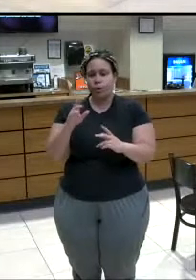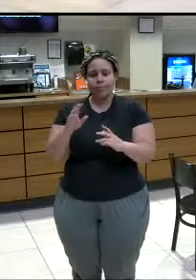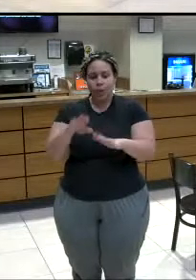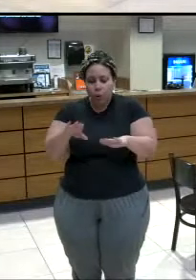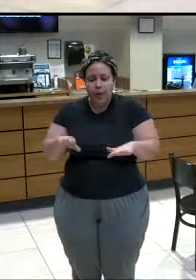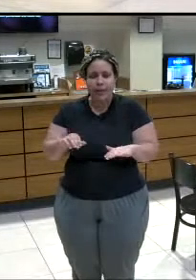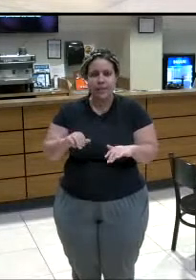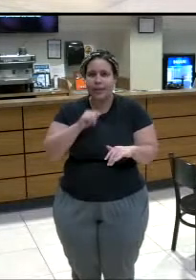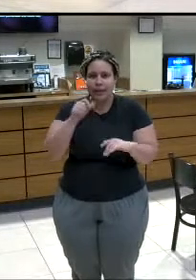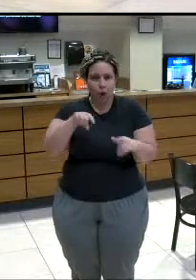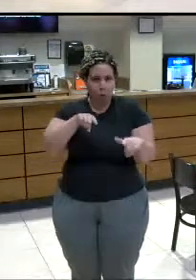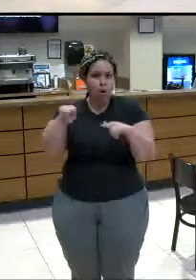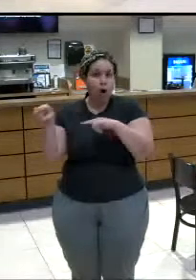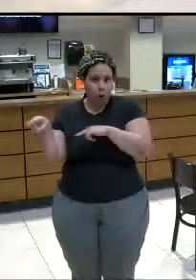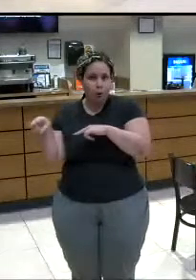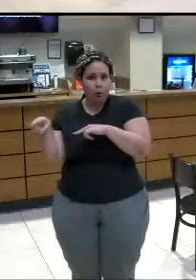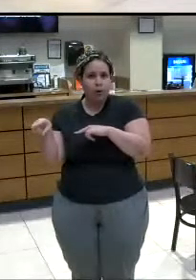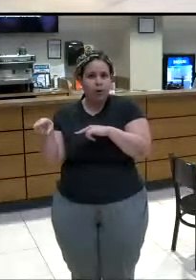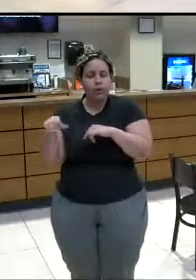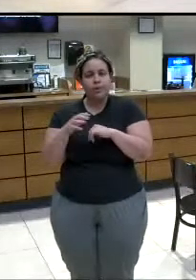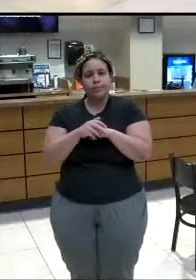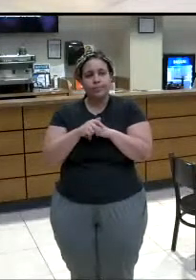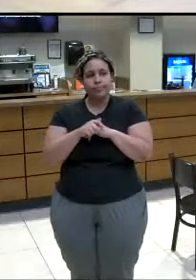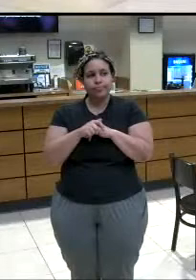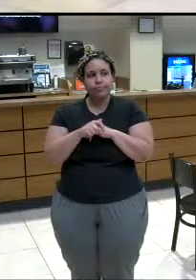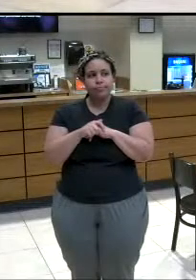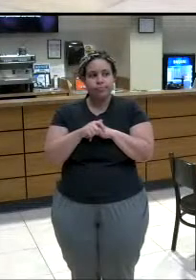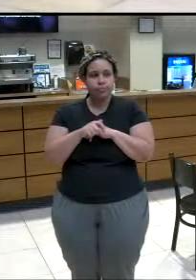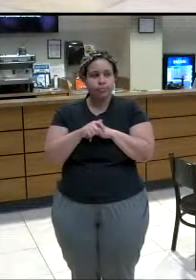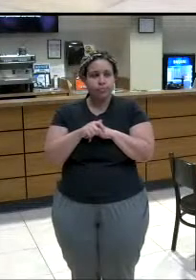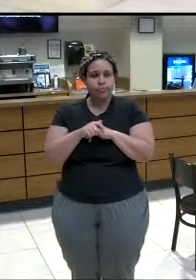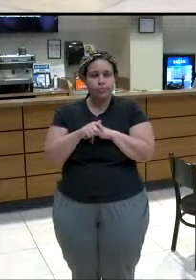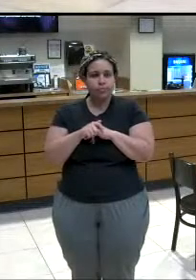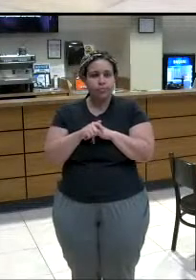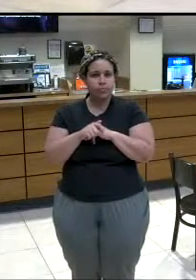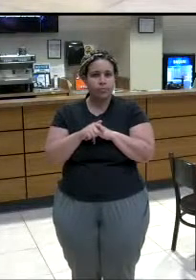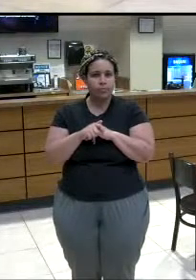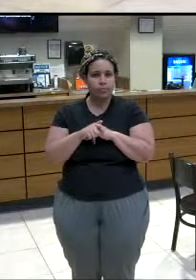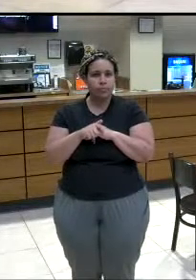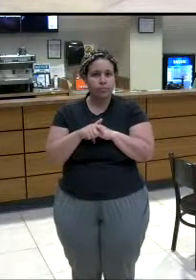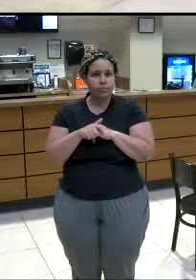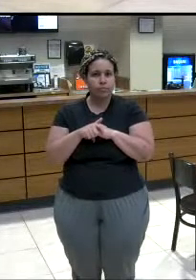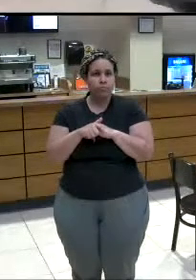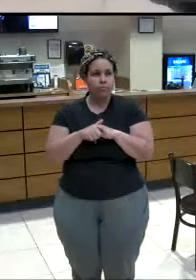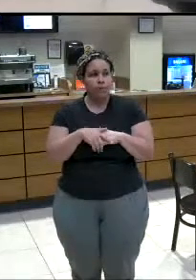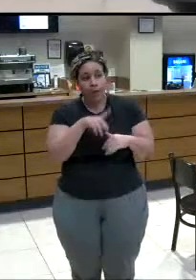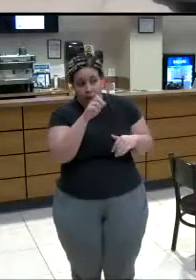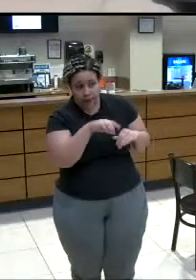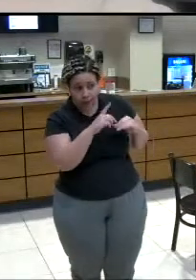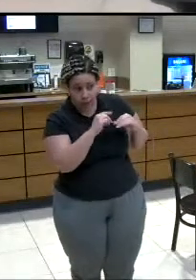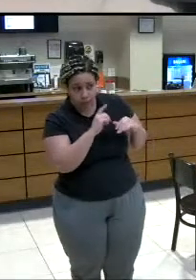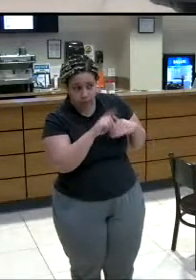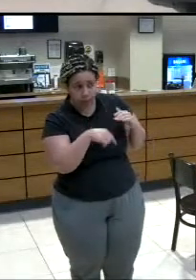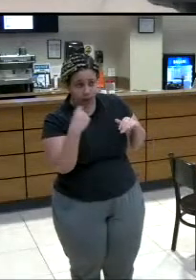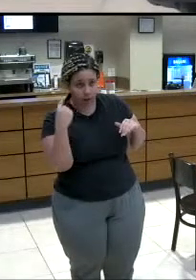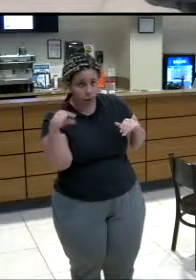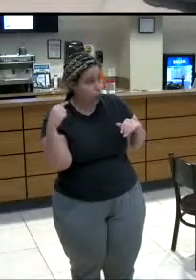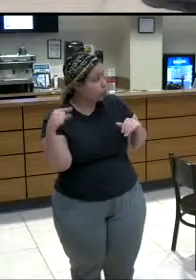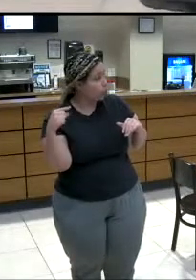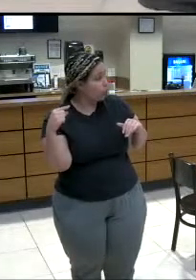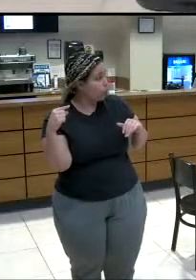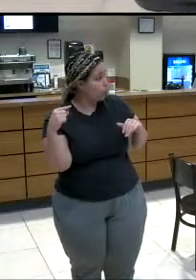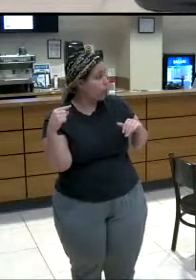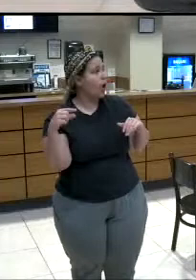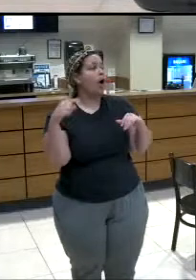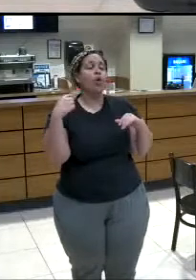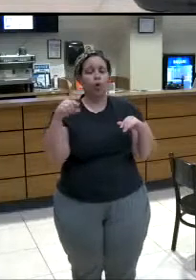high school. Yeah, that makes sense. Can I ask one more about the green one? Yeah.